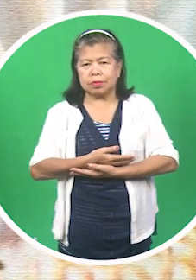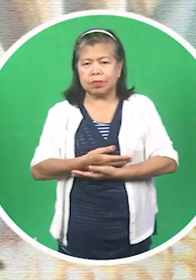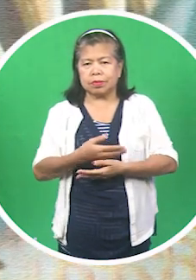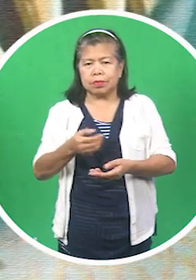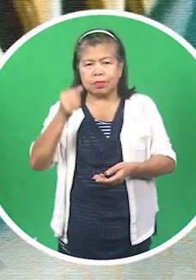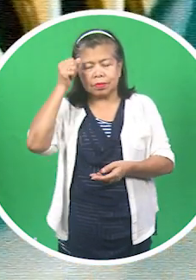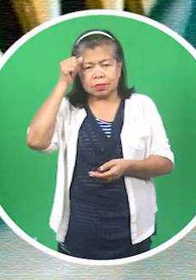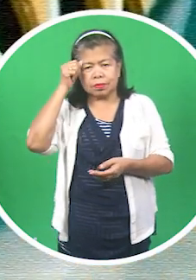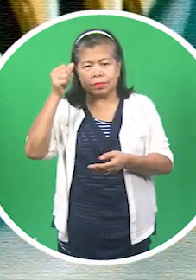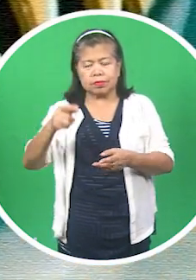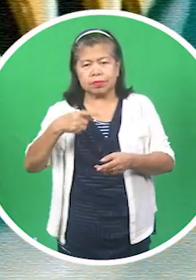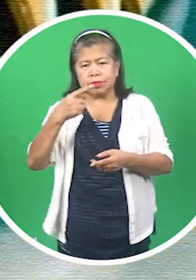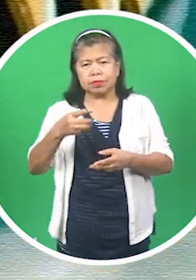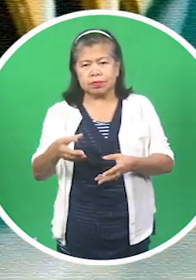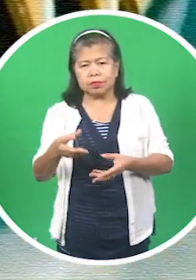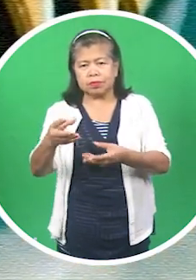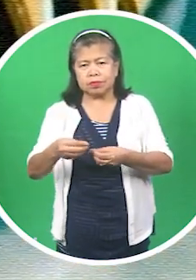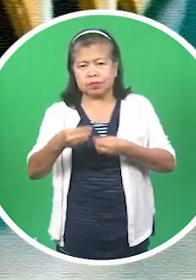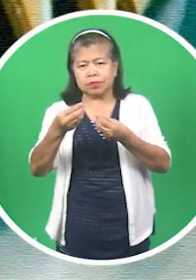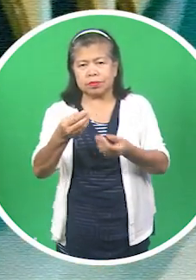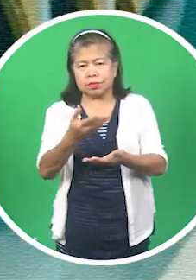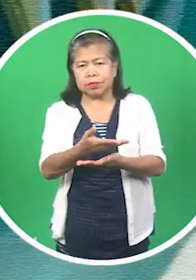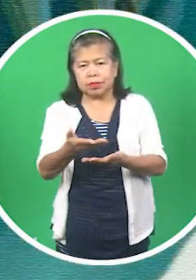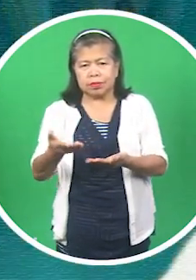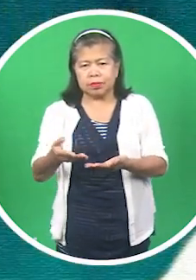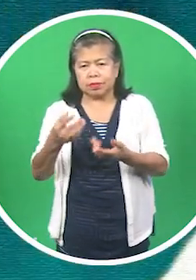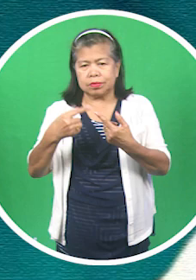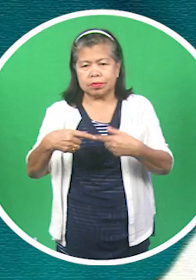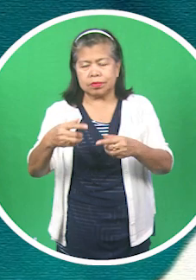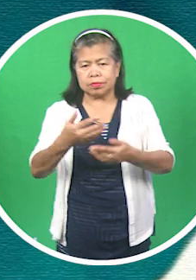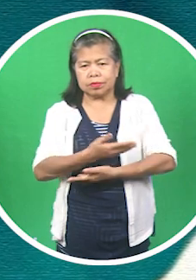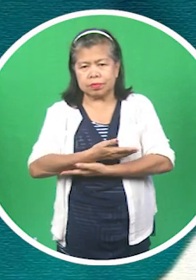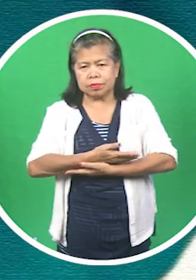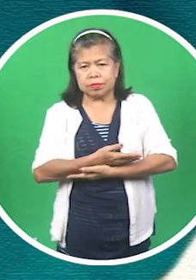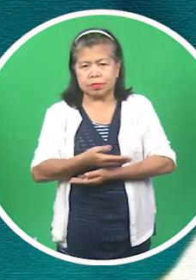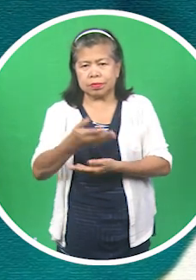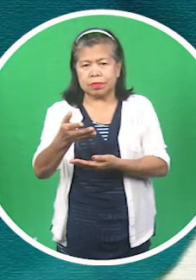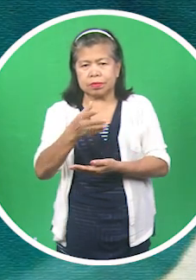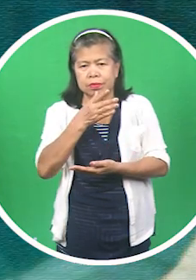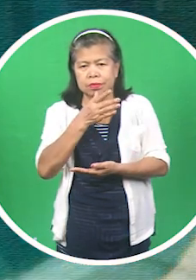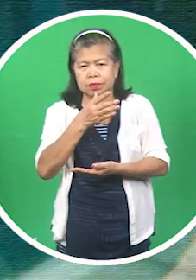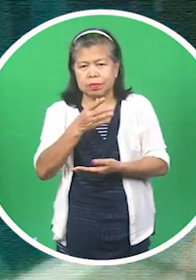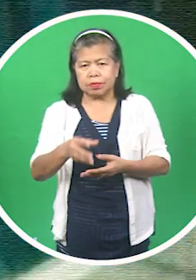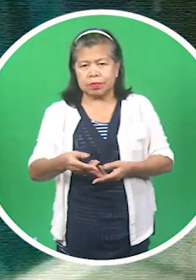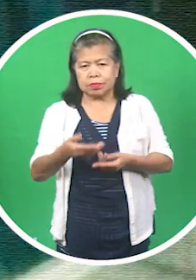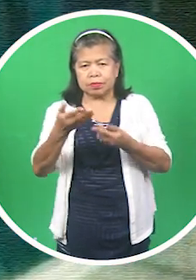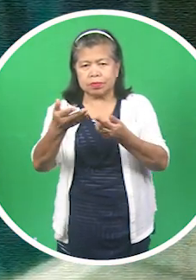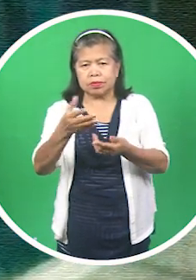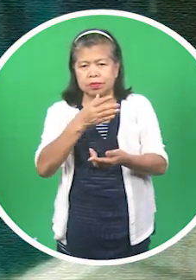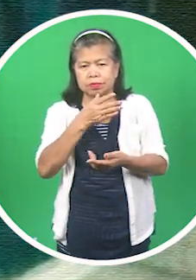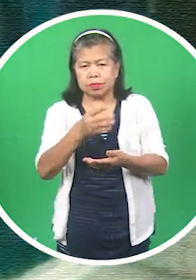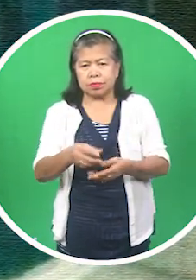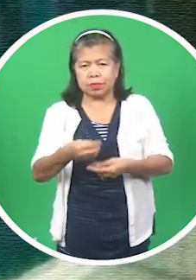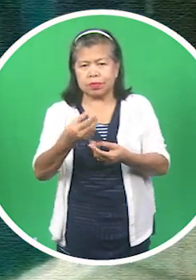baby. Solomon then knew that the first woman was the baby's real mother. He gave